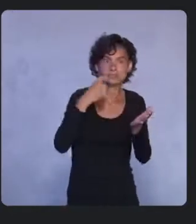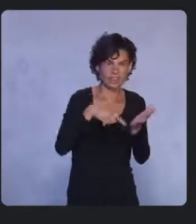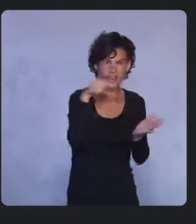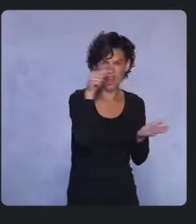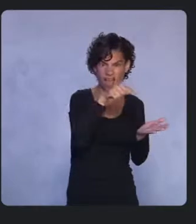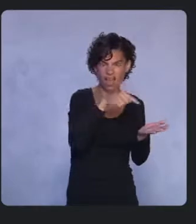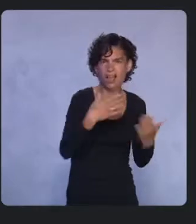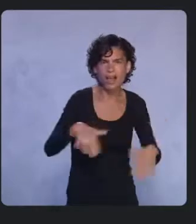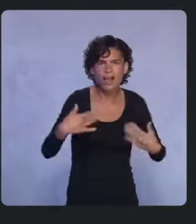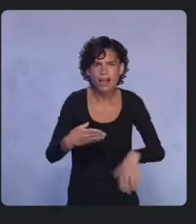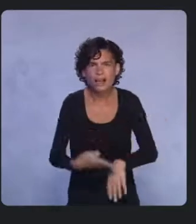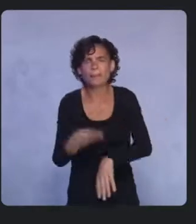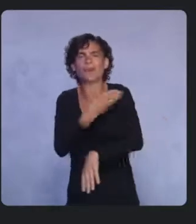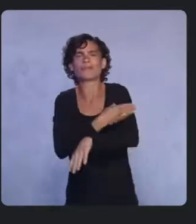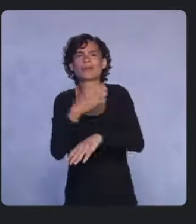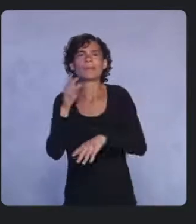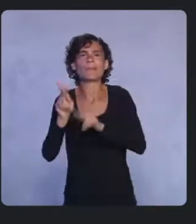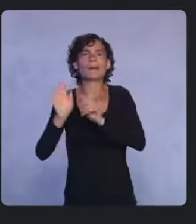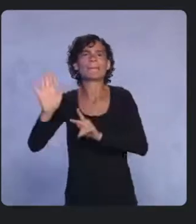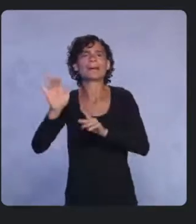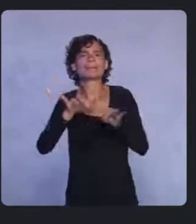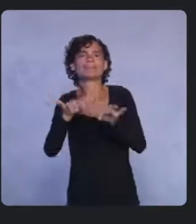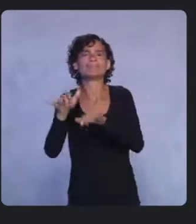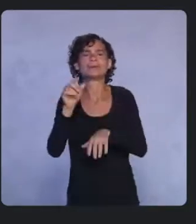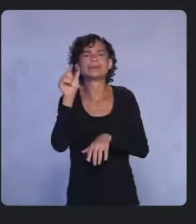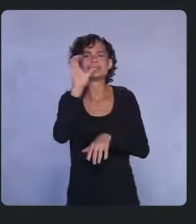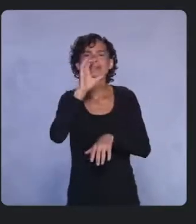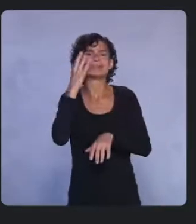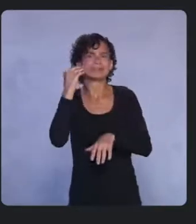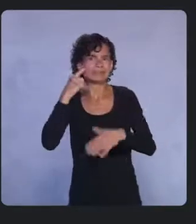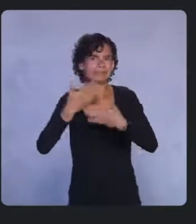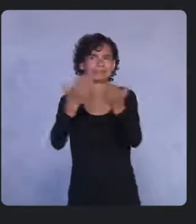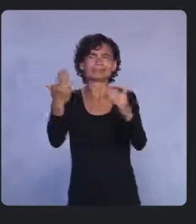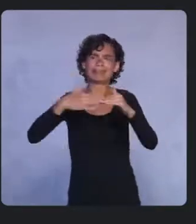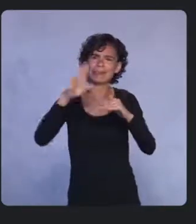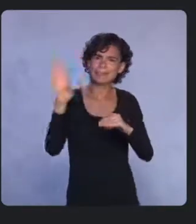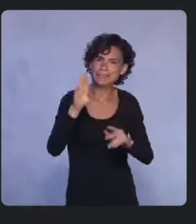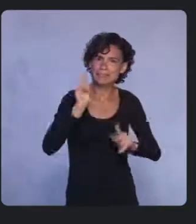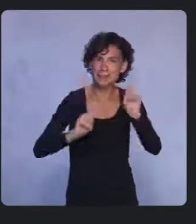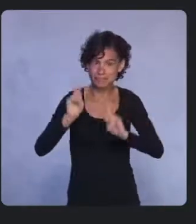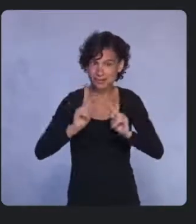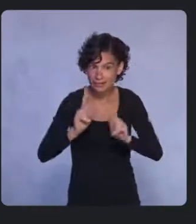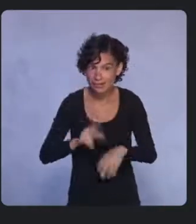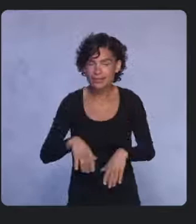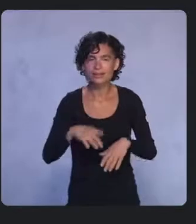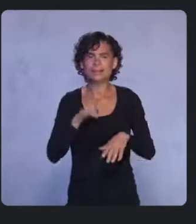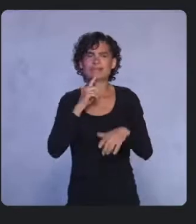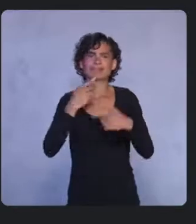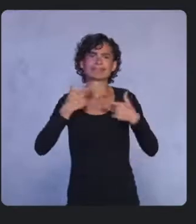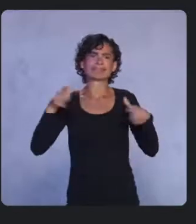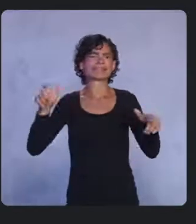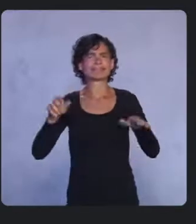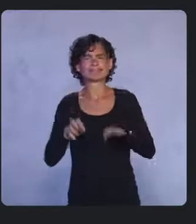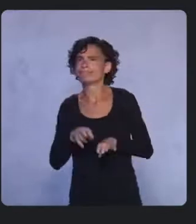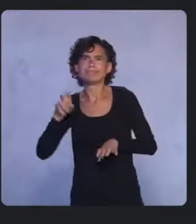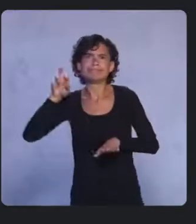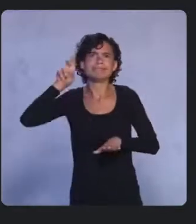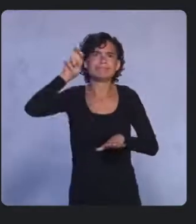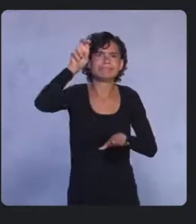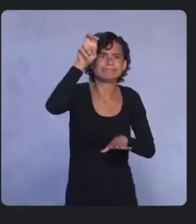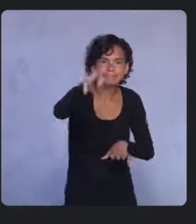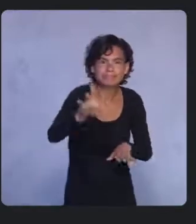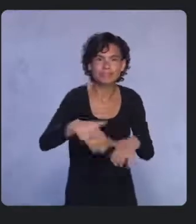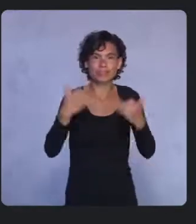for billions of people. They also enabled us to make a huge leap forward in how computers process natural